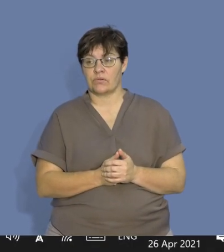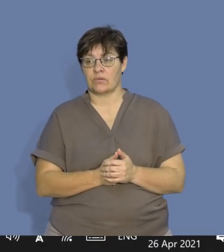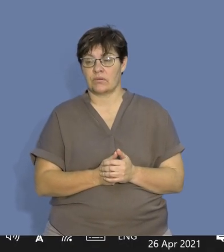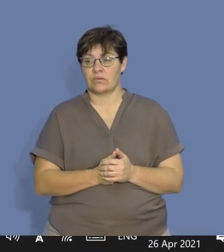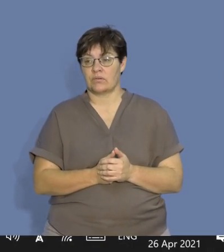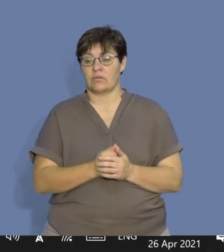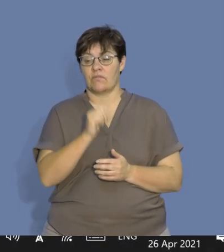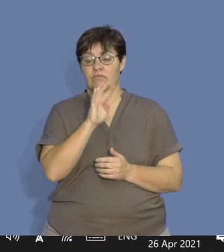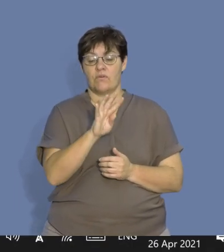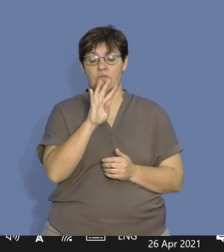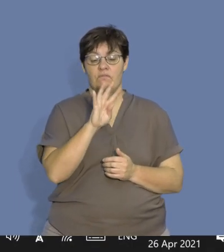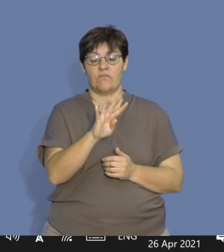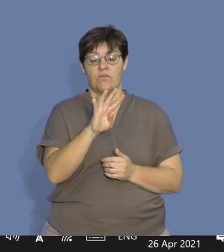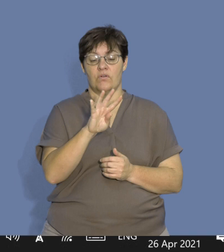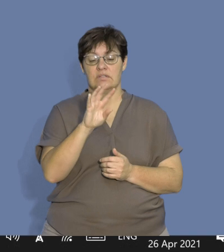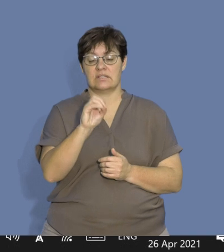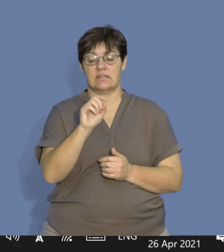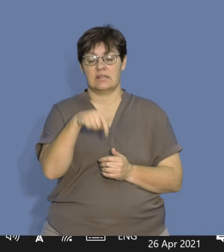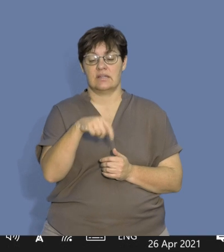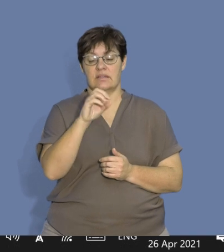need my calculator. So